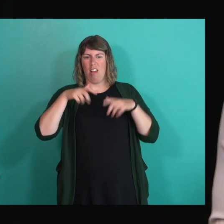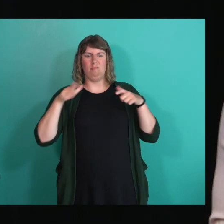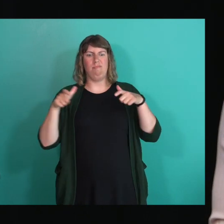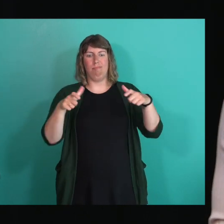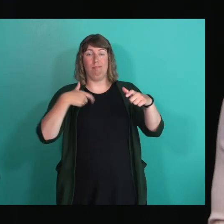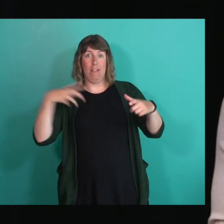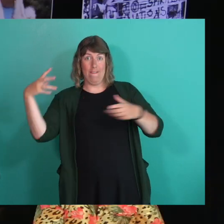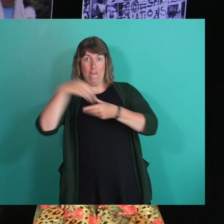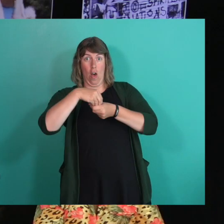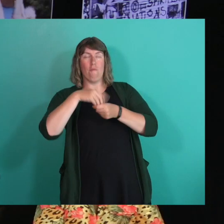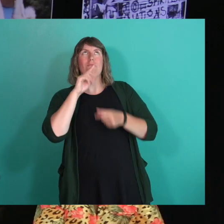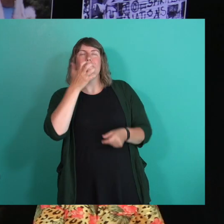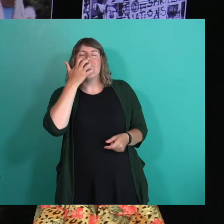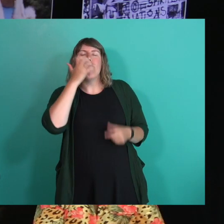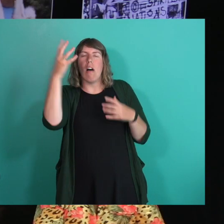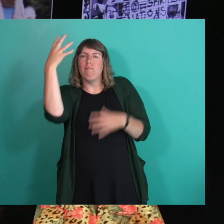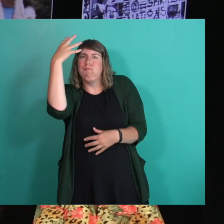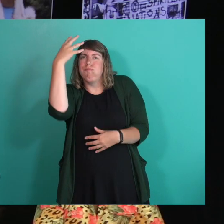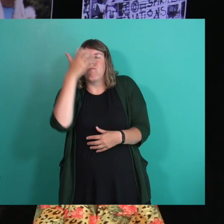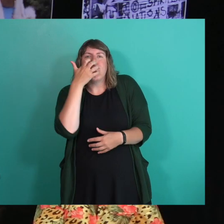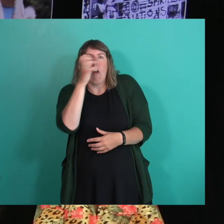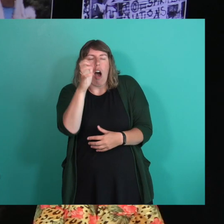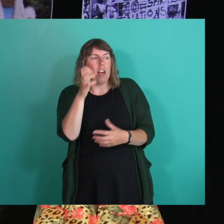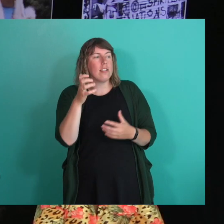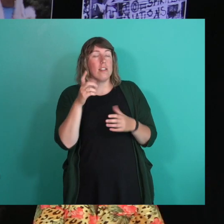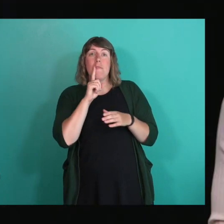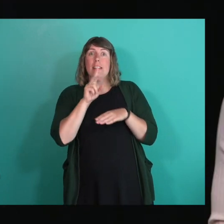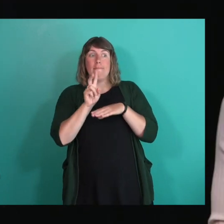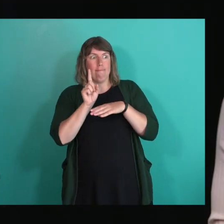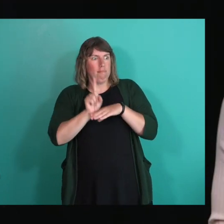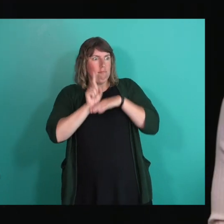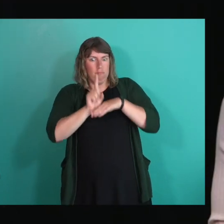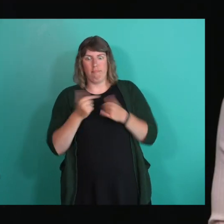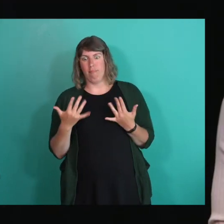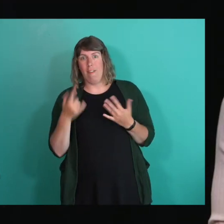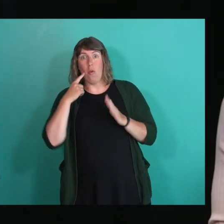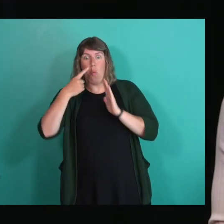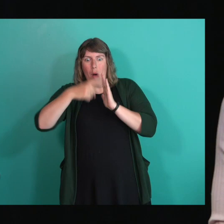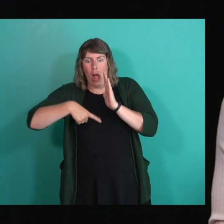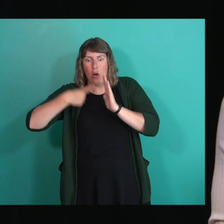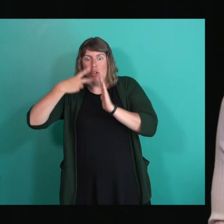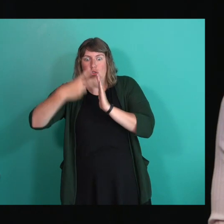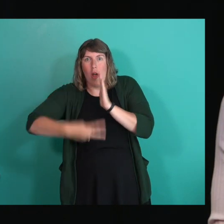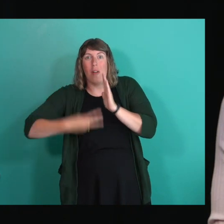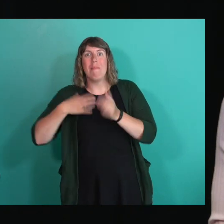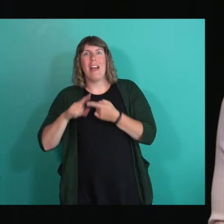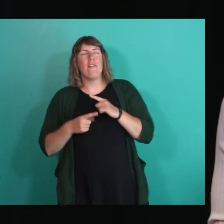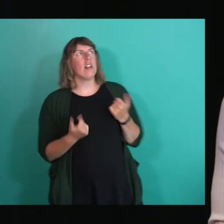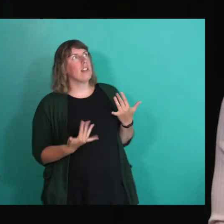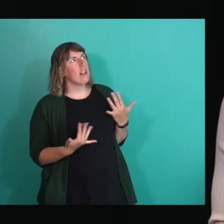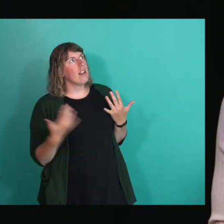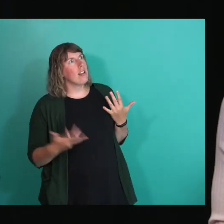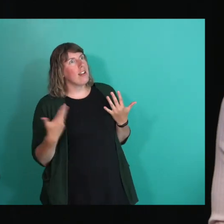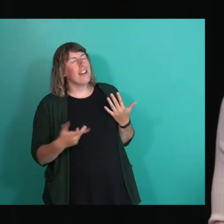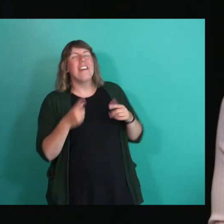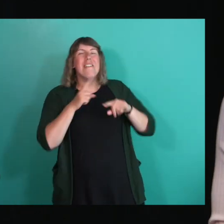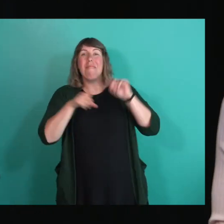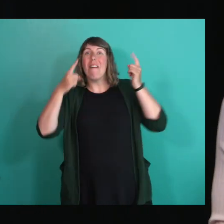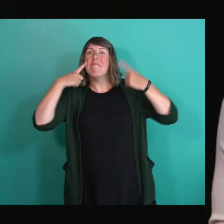the parade didn't start moving for like an hour or two. And the friends I invited were getting so impatient. But then when it went